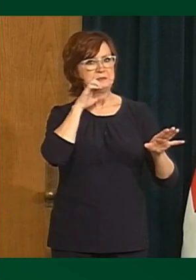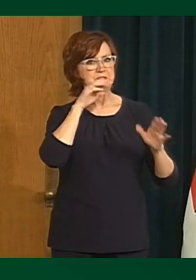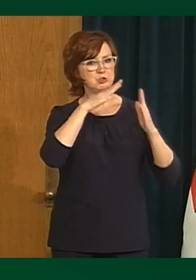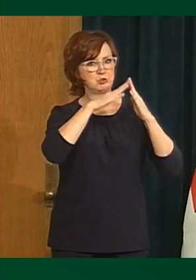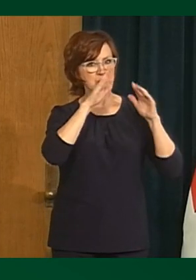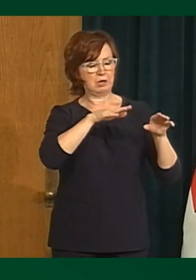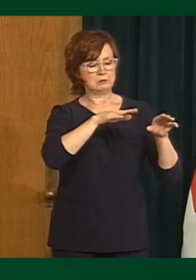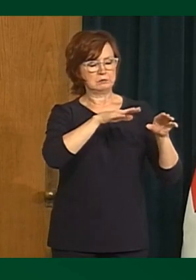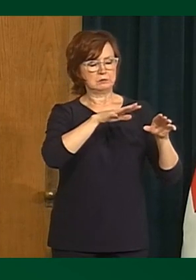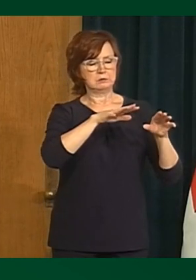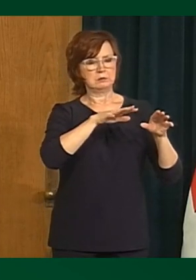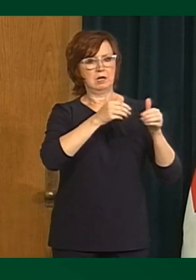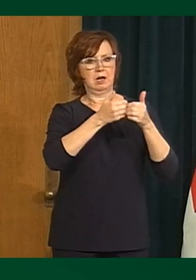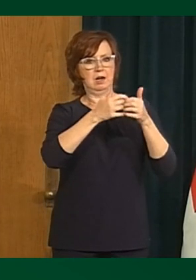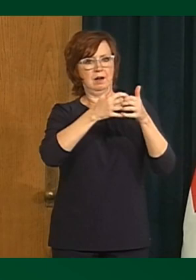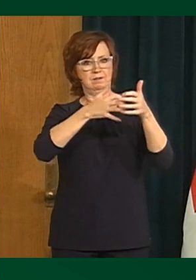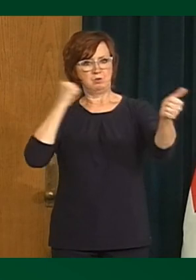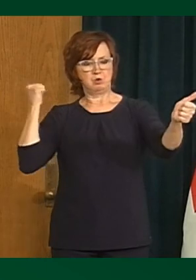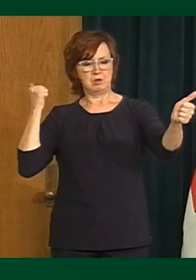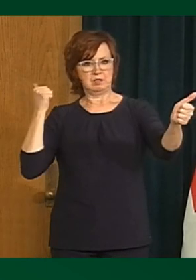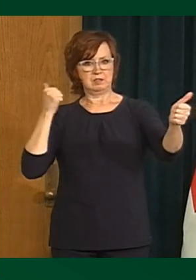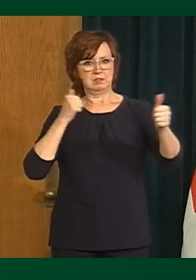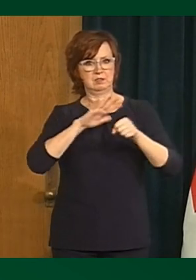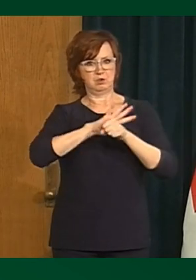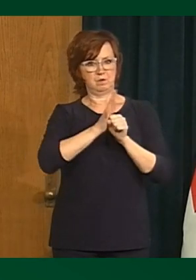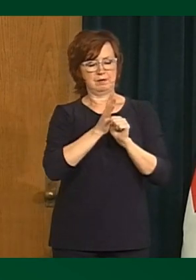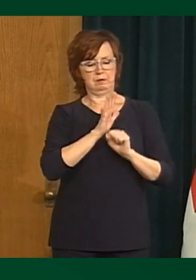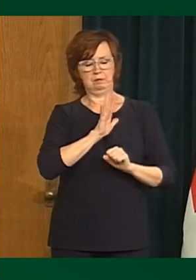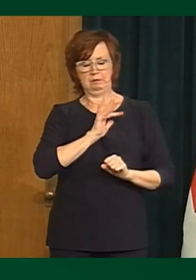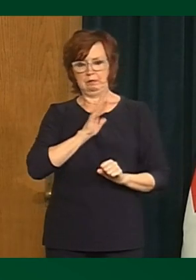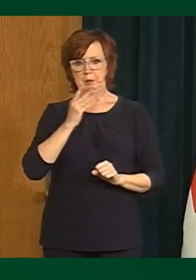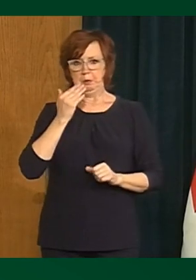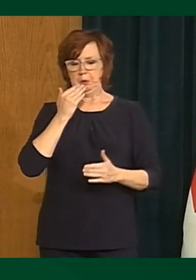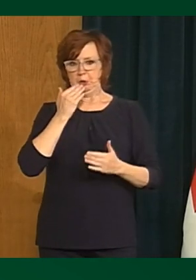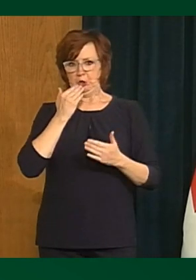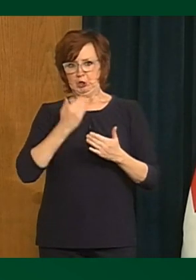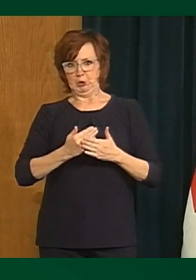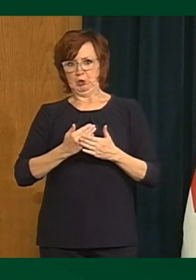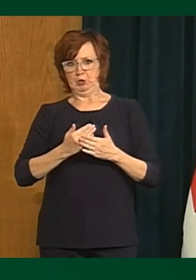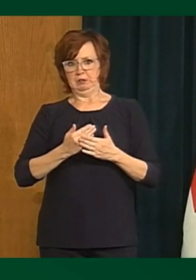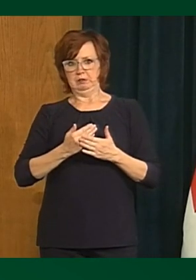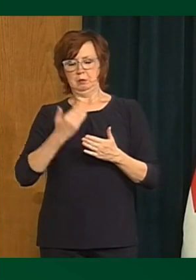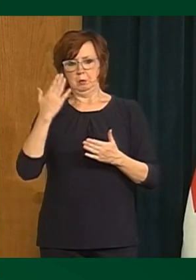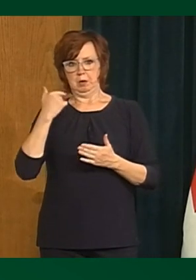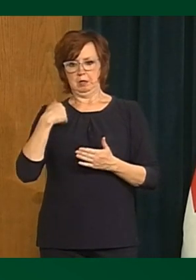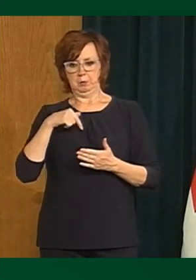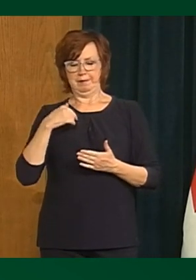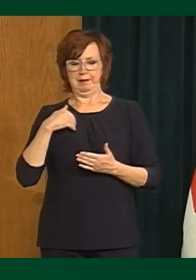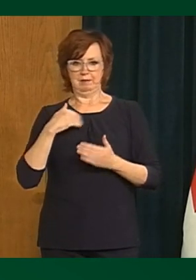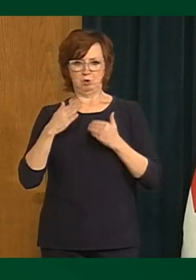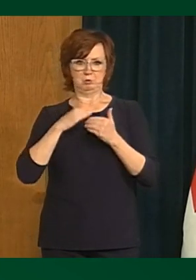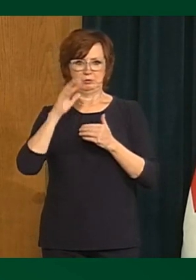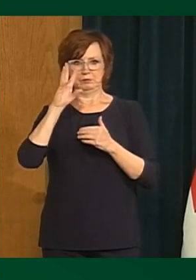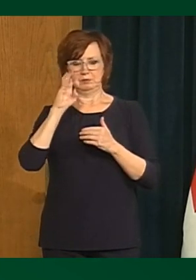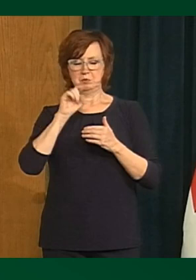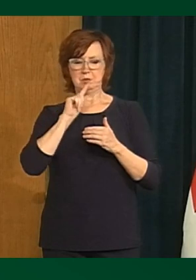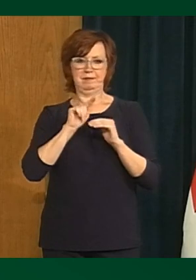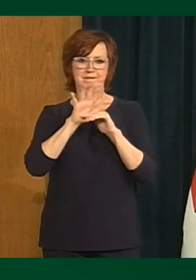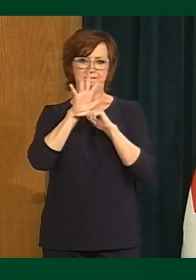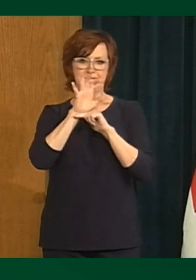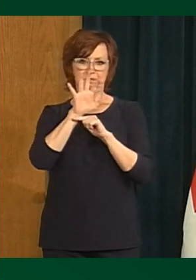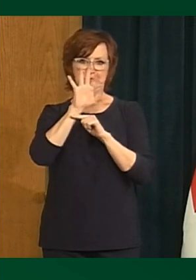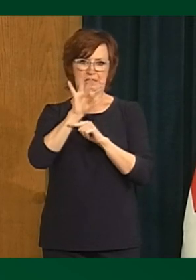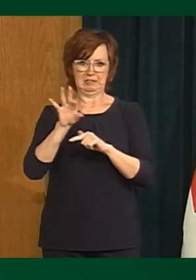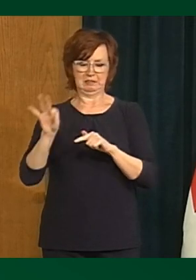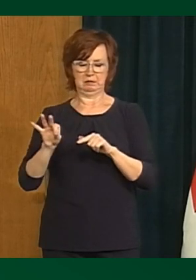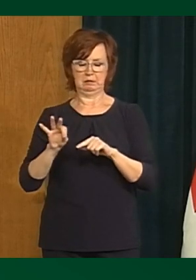why we have had almost 599 cases here in the province with a very low fatality rate.